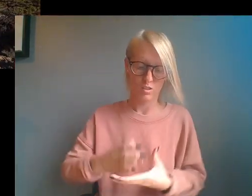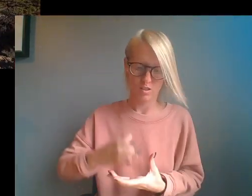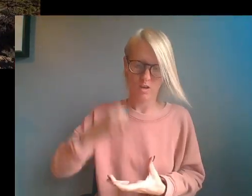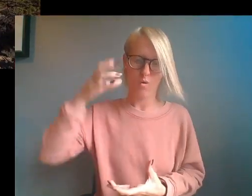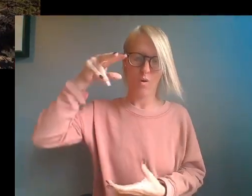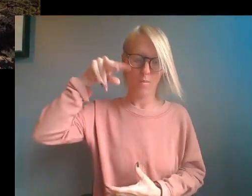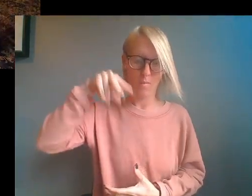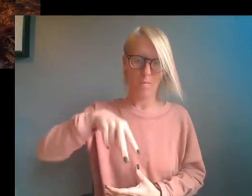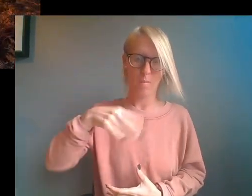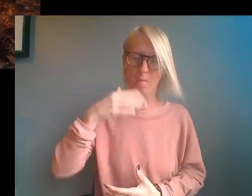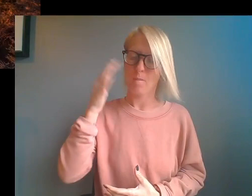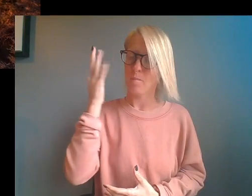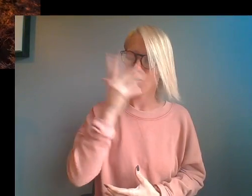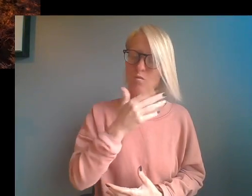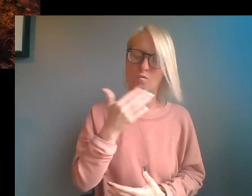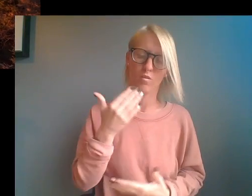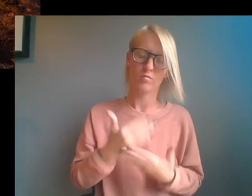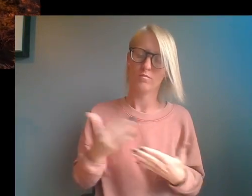rim.